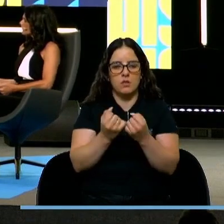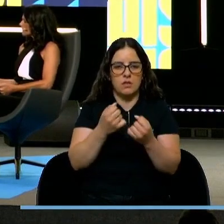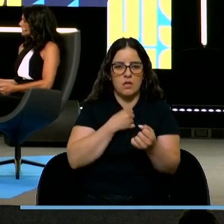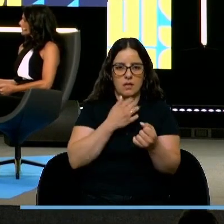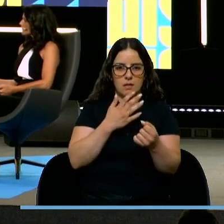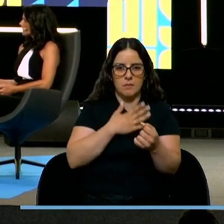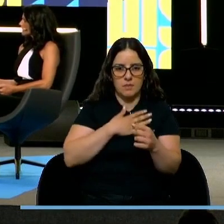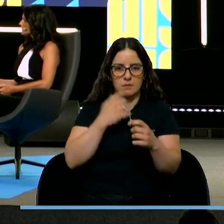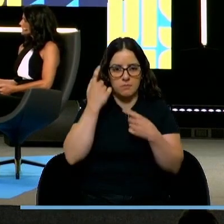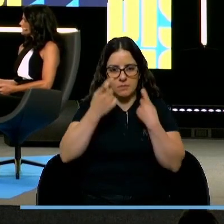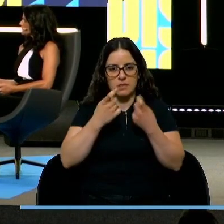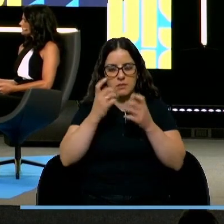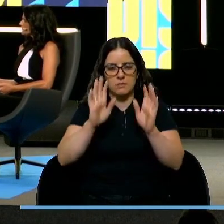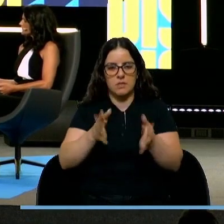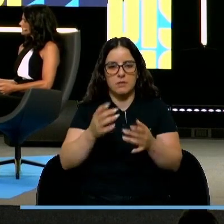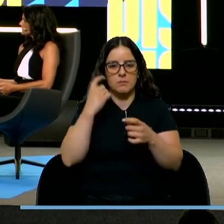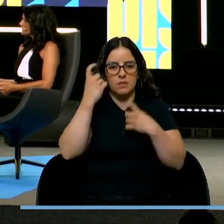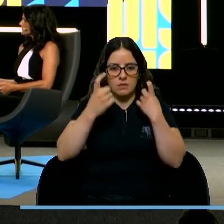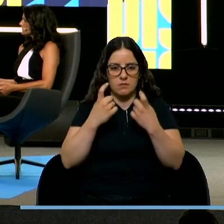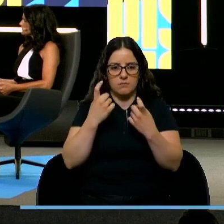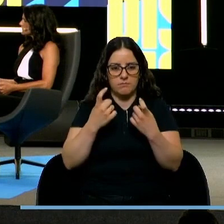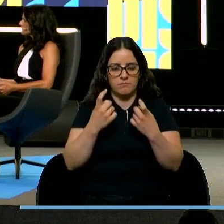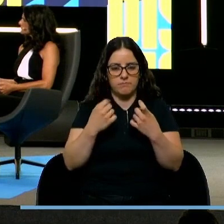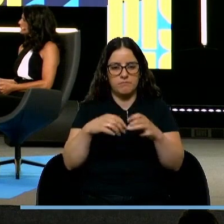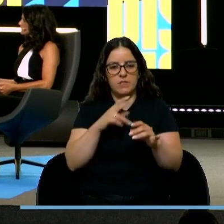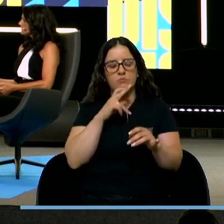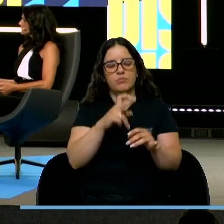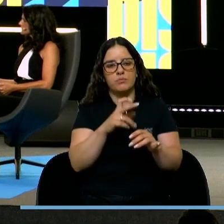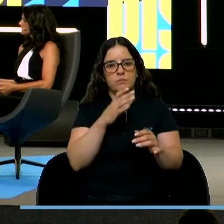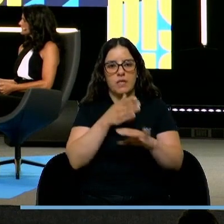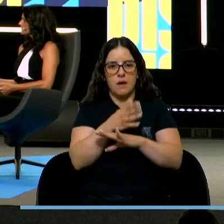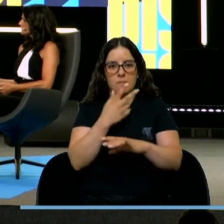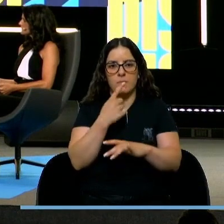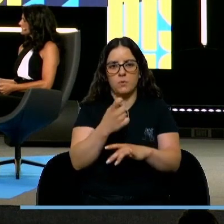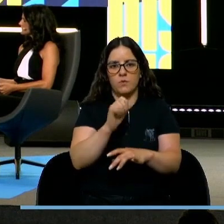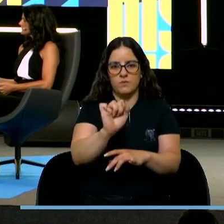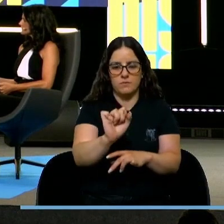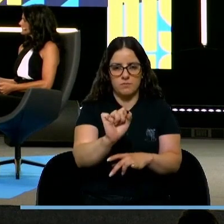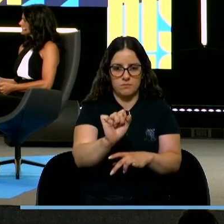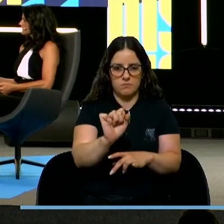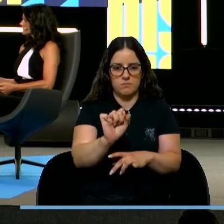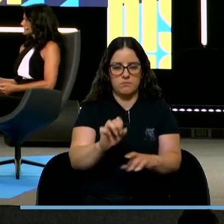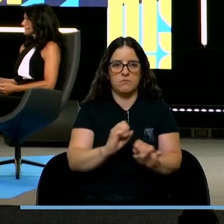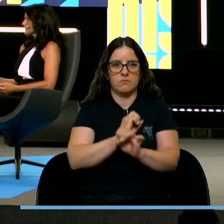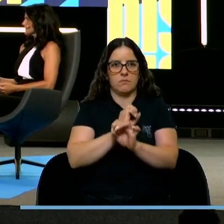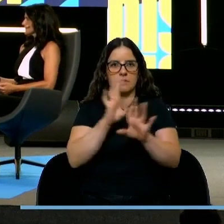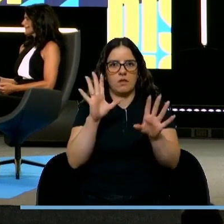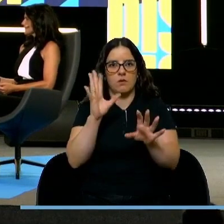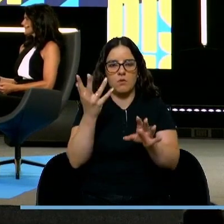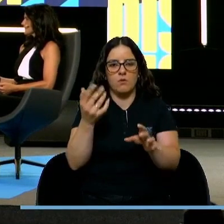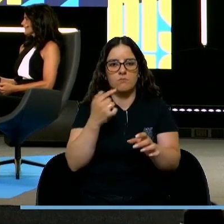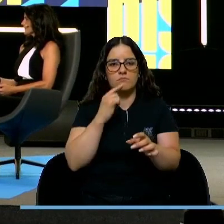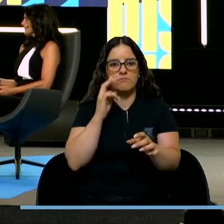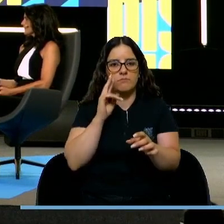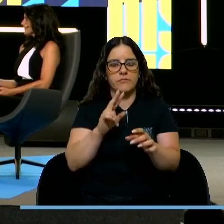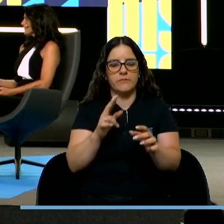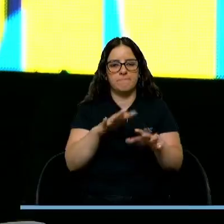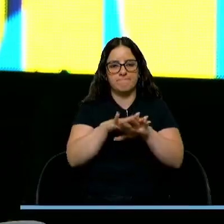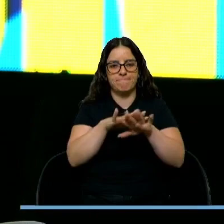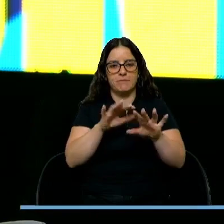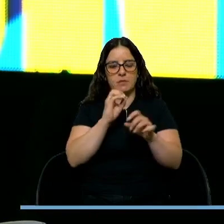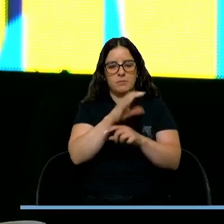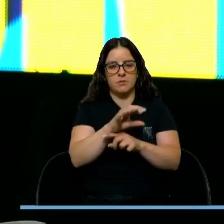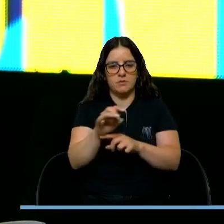the society, consumers should think. But answering directly to your question, when we look at